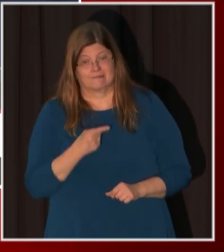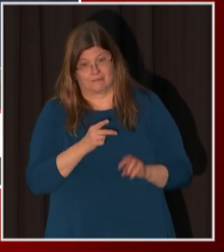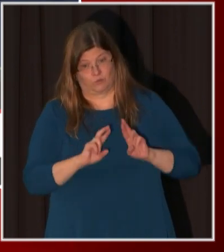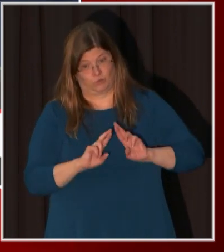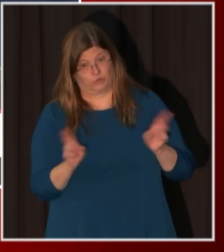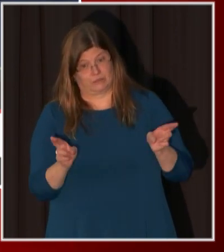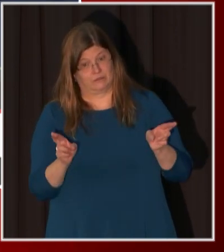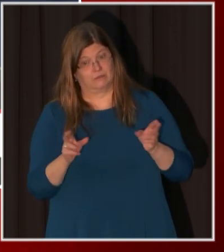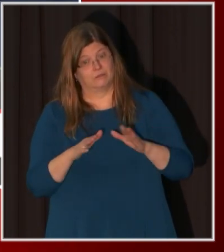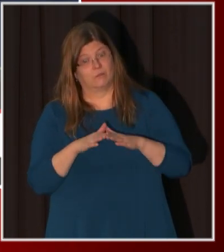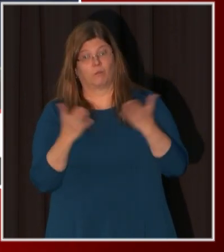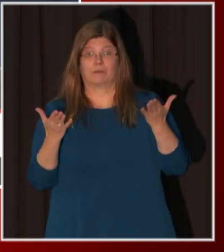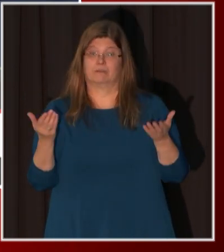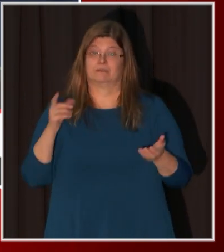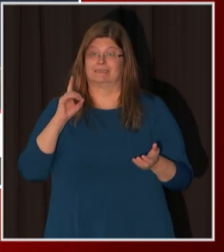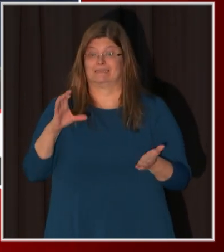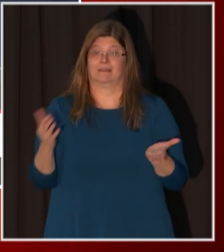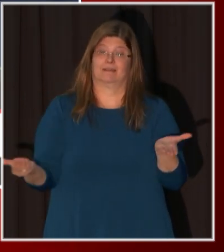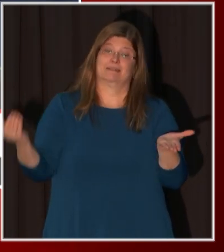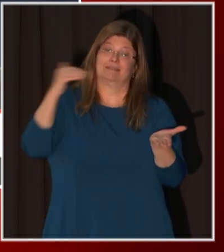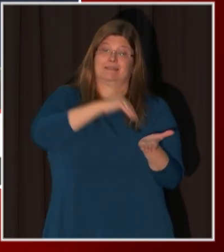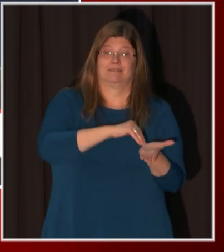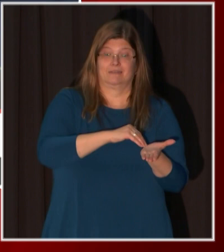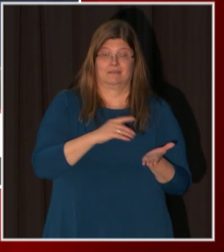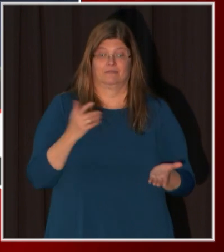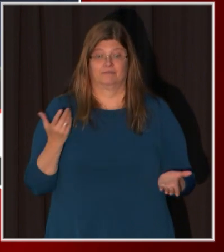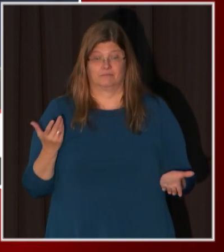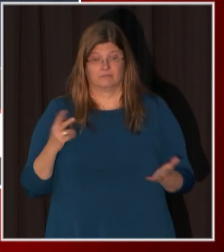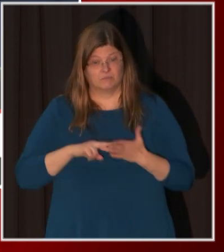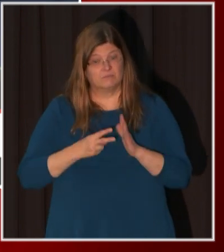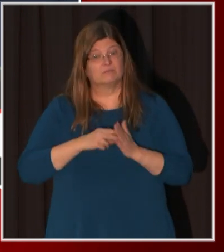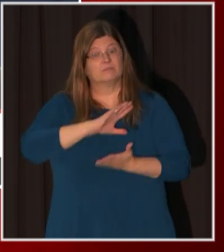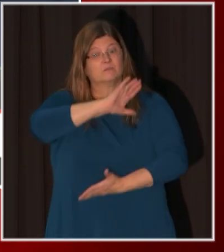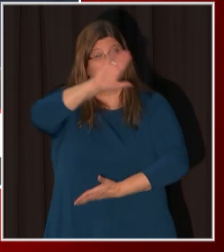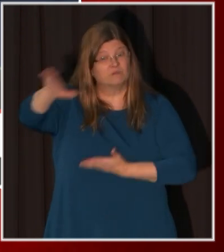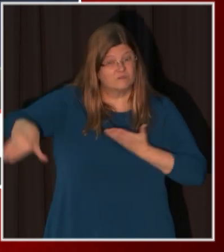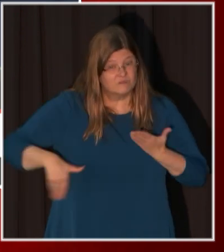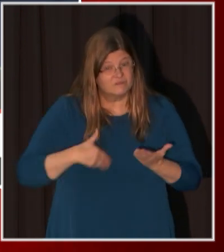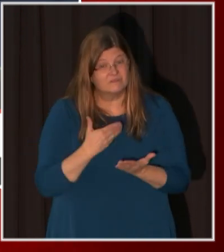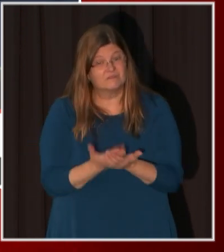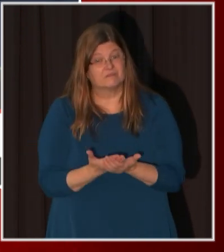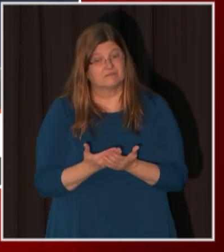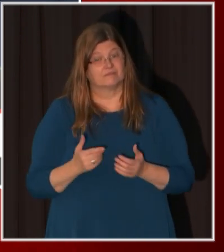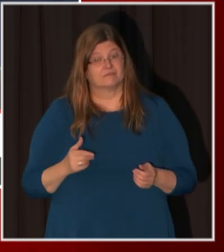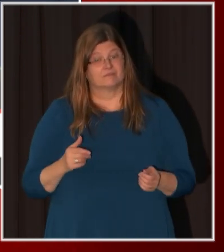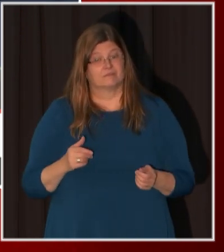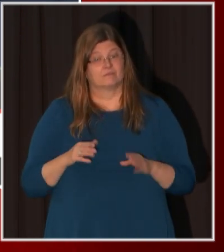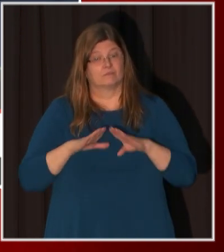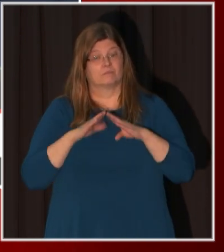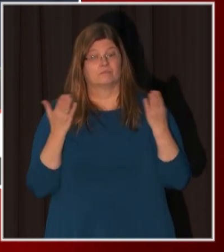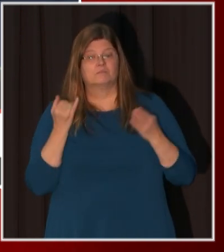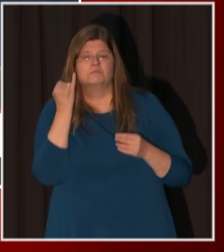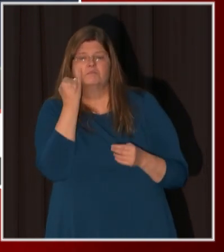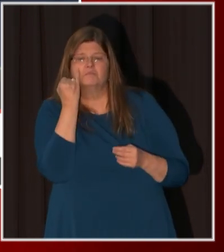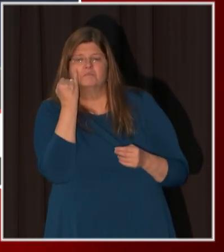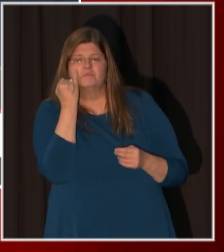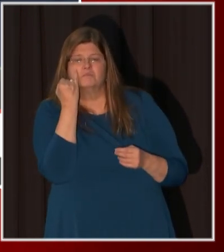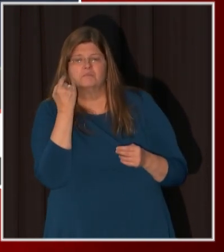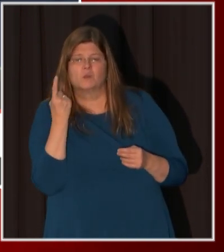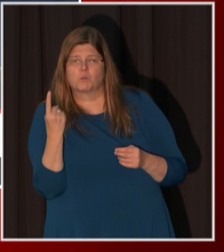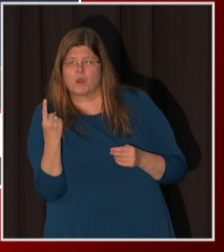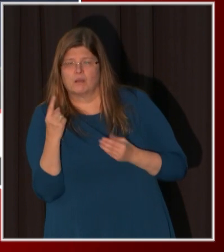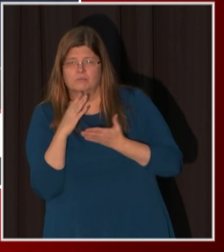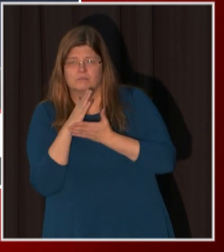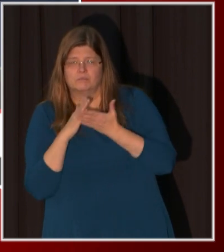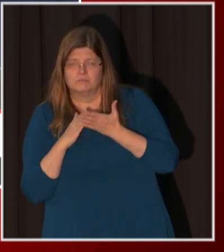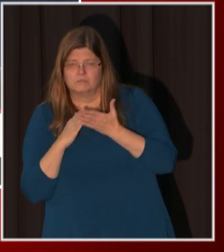what if one quadrant or one ward has much better or much worse numbers than another segment of the city? Do you envision the possibility